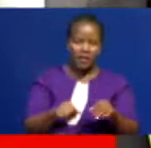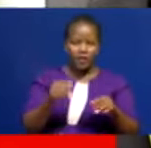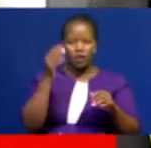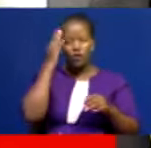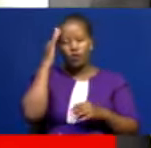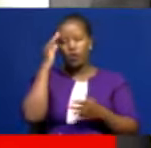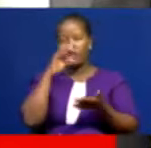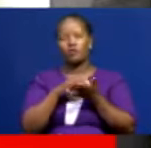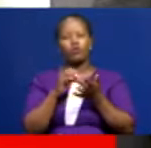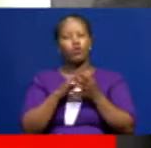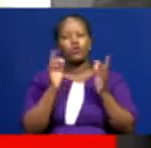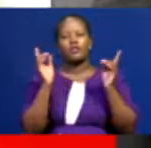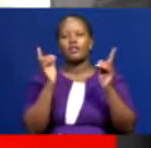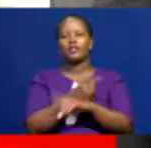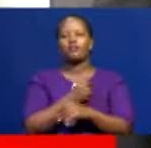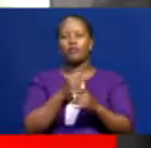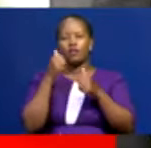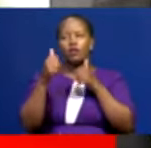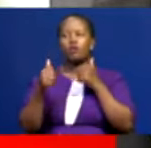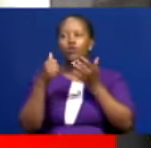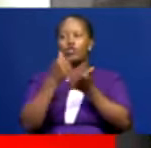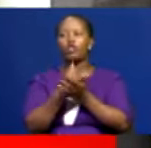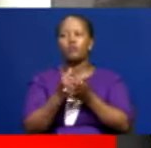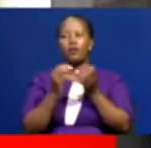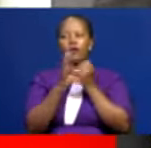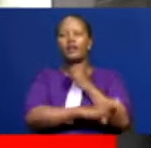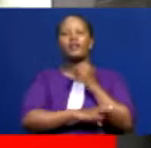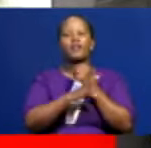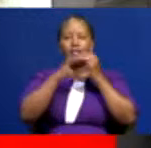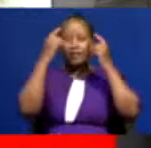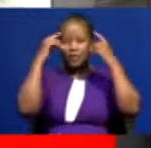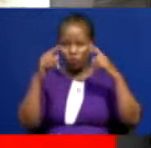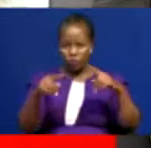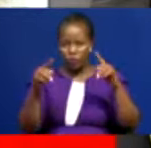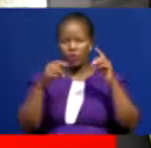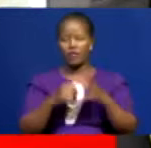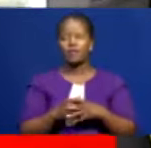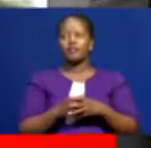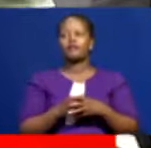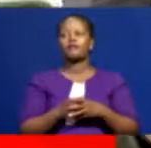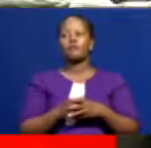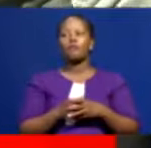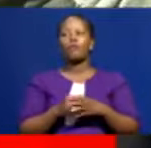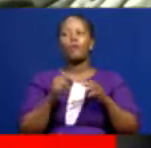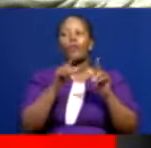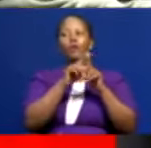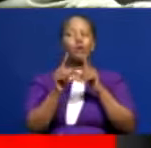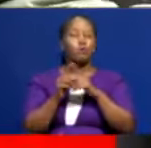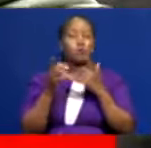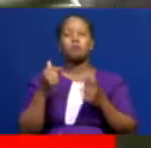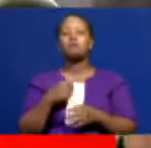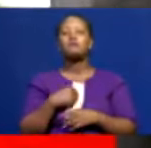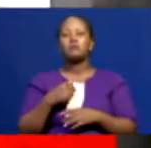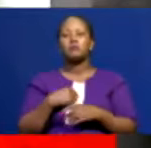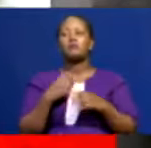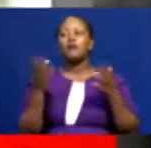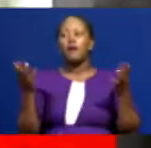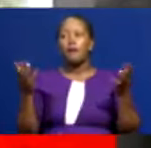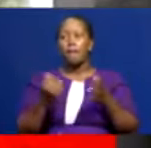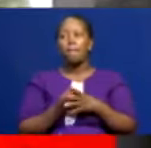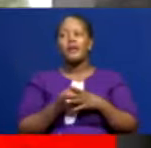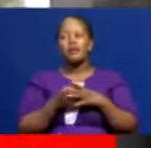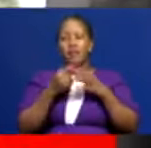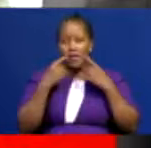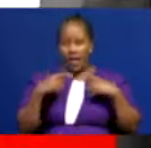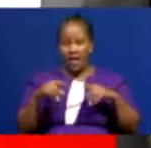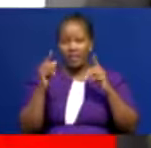totally different that enables our country to progress. I therefore release this